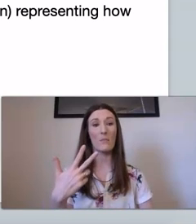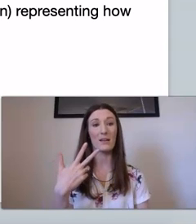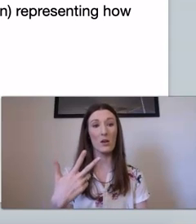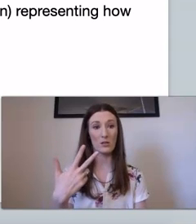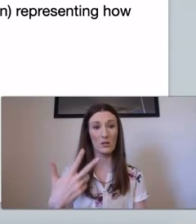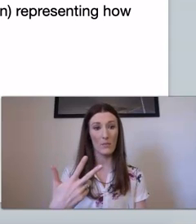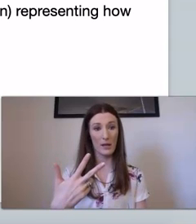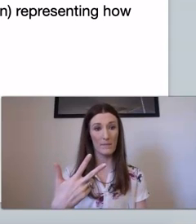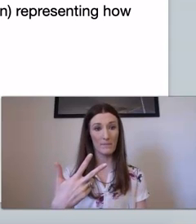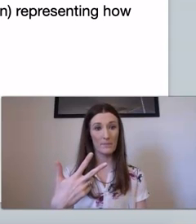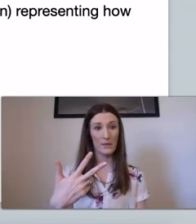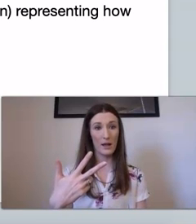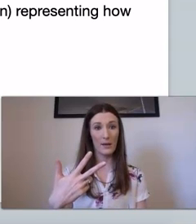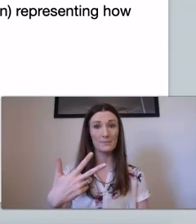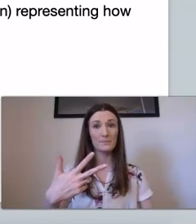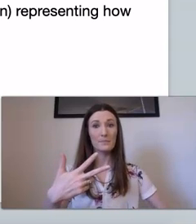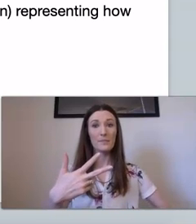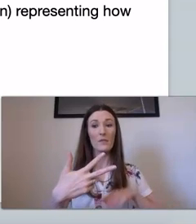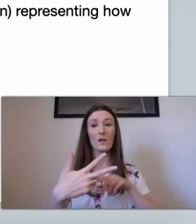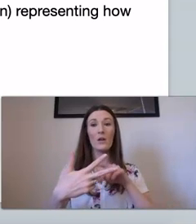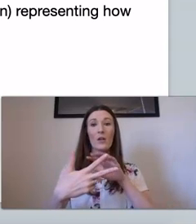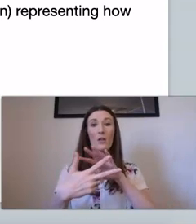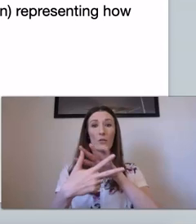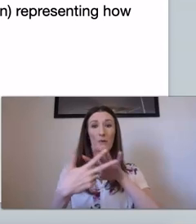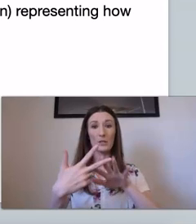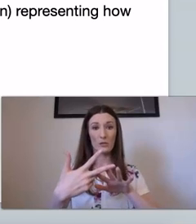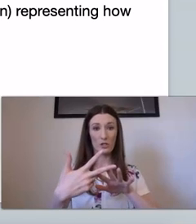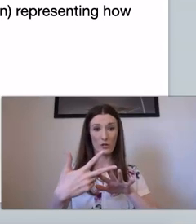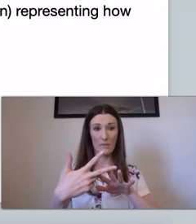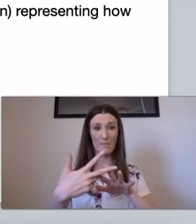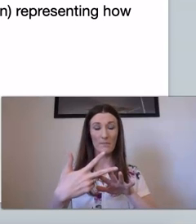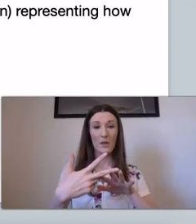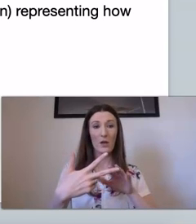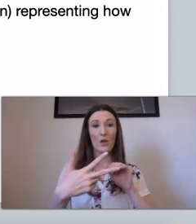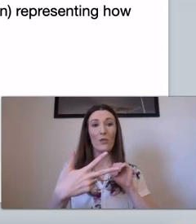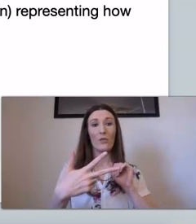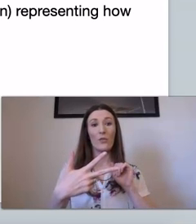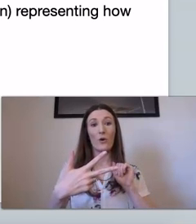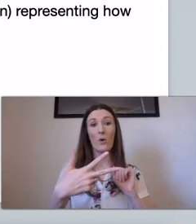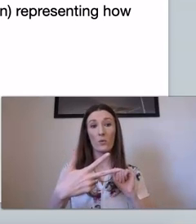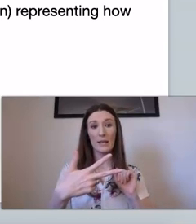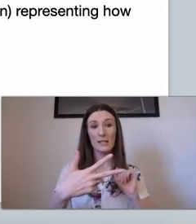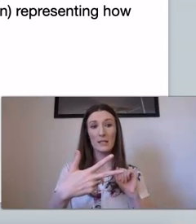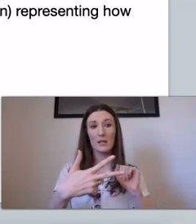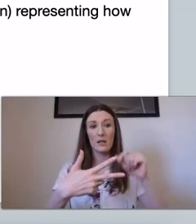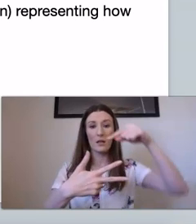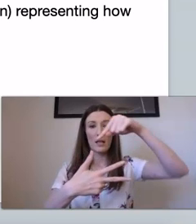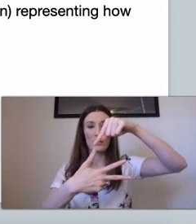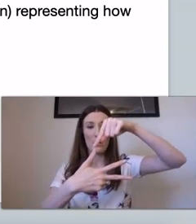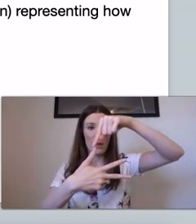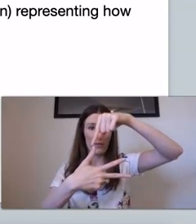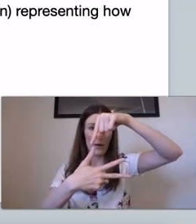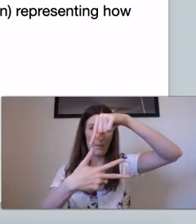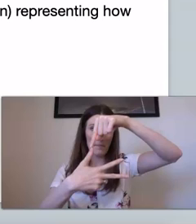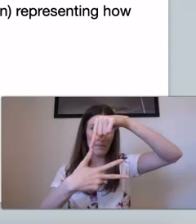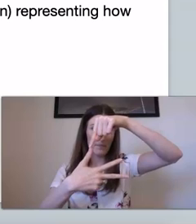3 on my non-dominant. Okay, 3 total children. The oldest is